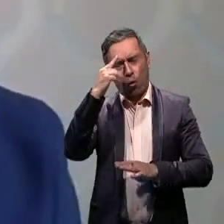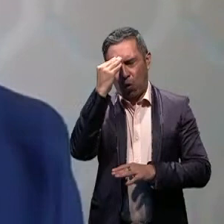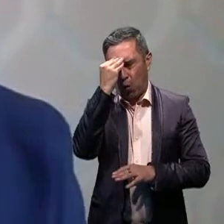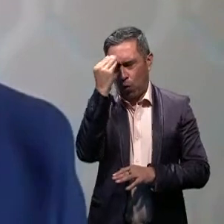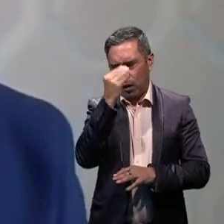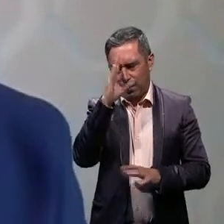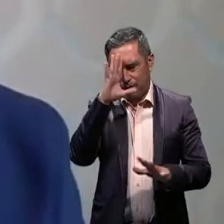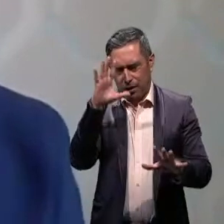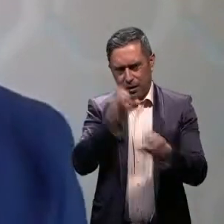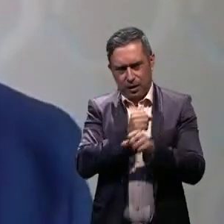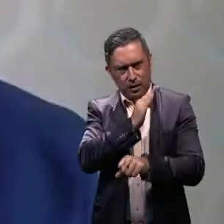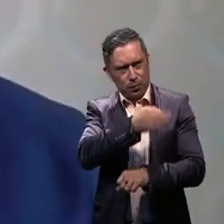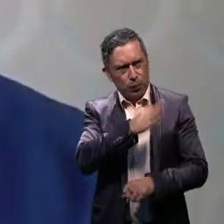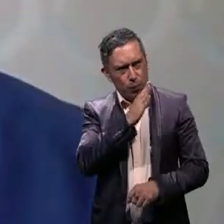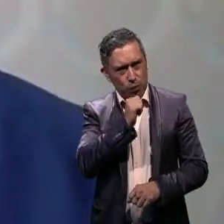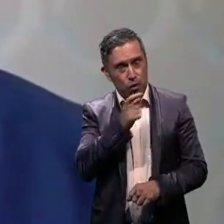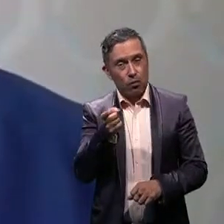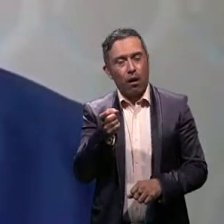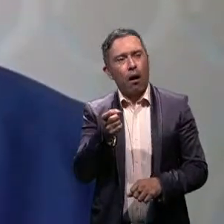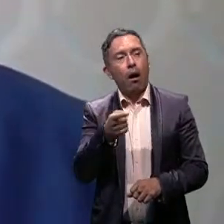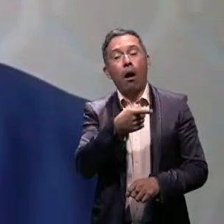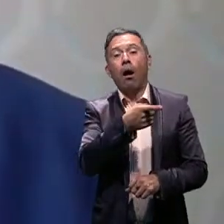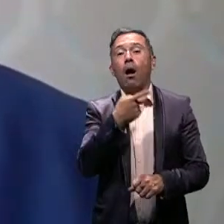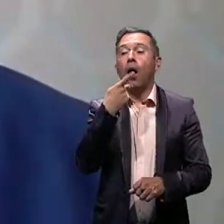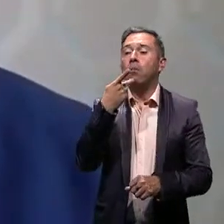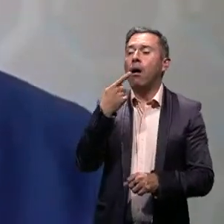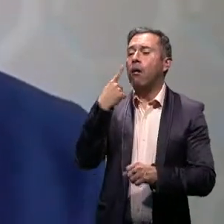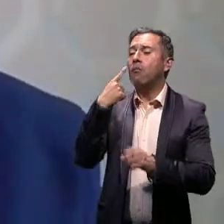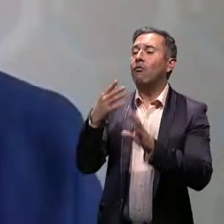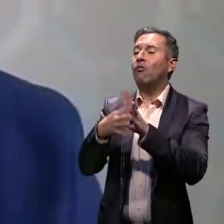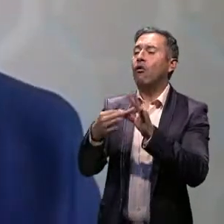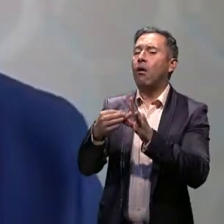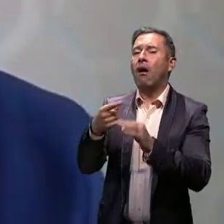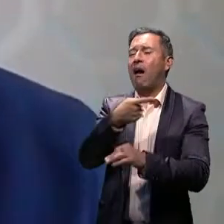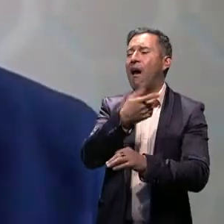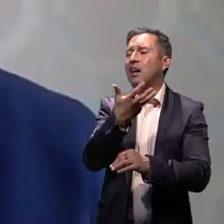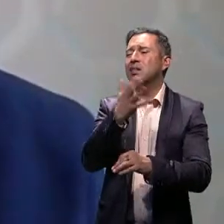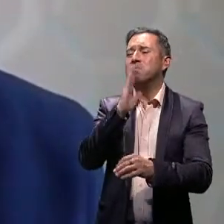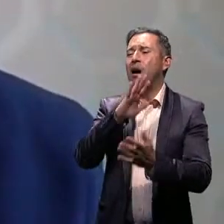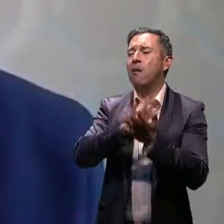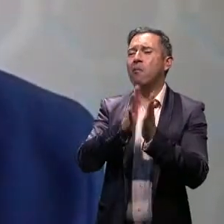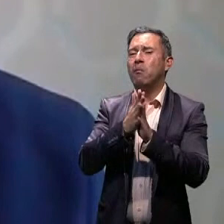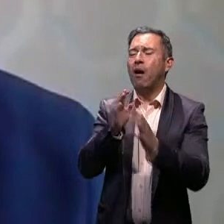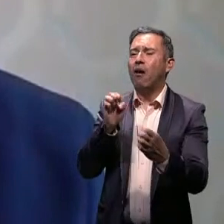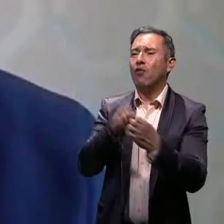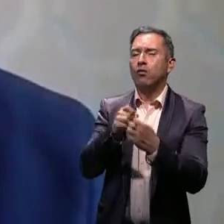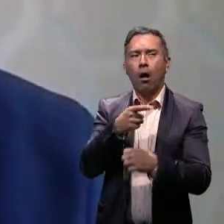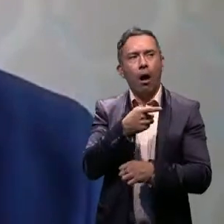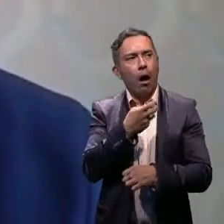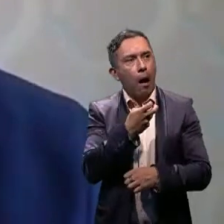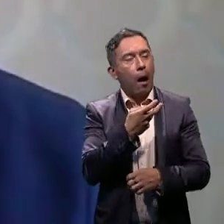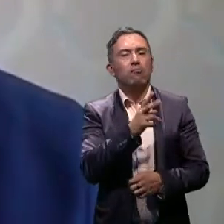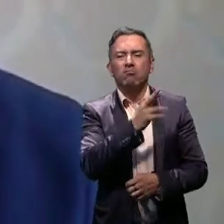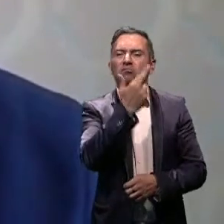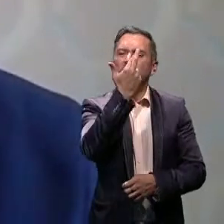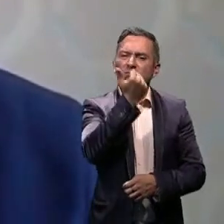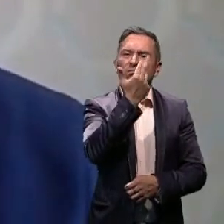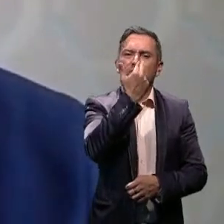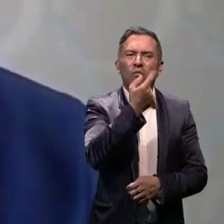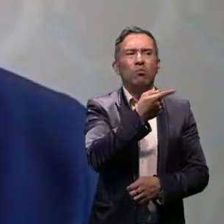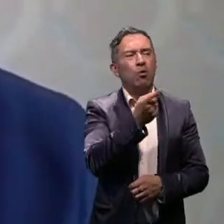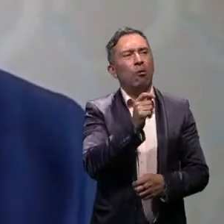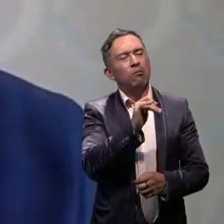the society. And in this case, the rhetoric of fraud allows to hide in a fictitious